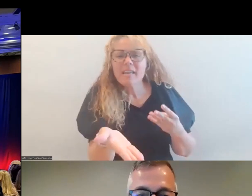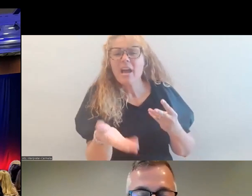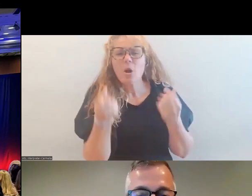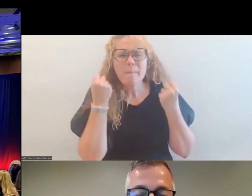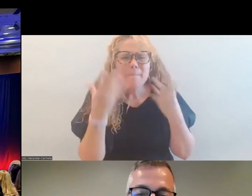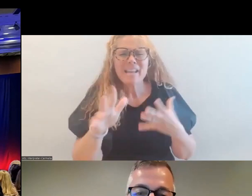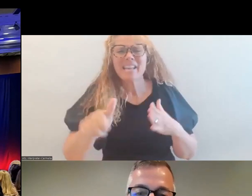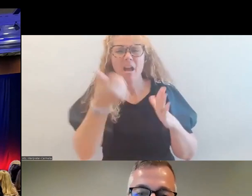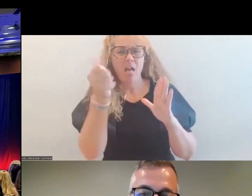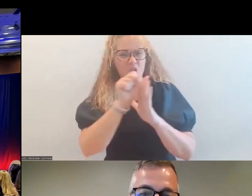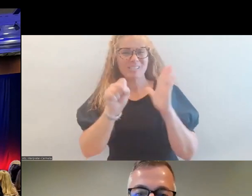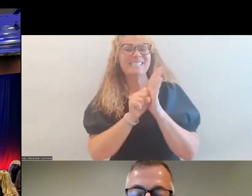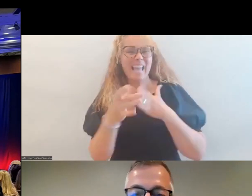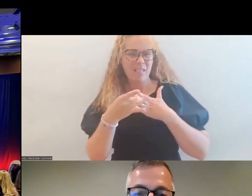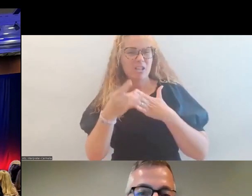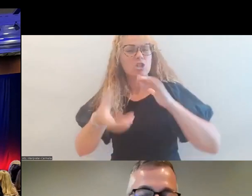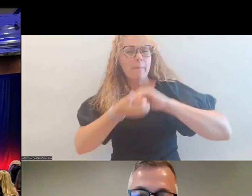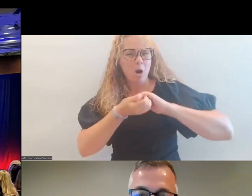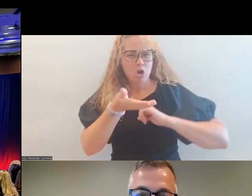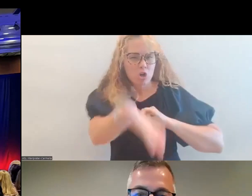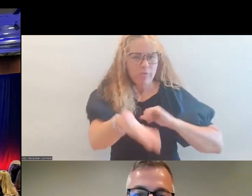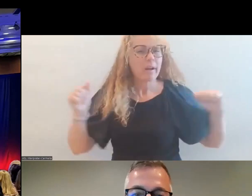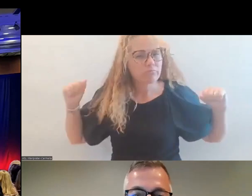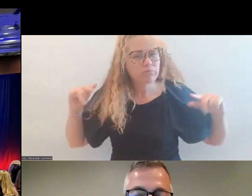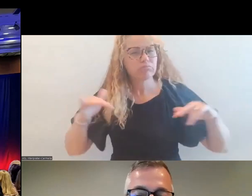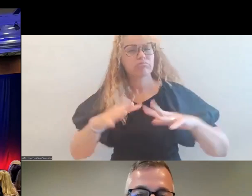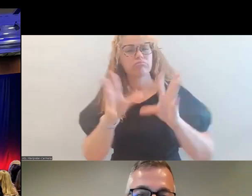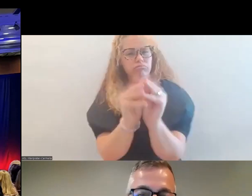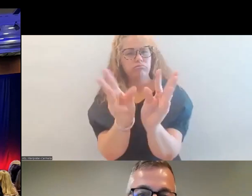other state leadership partners, provider partners